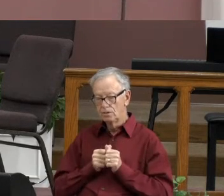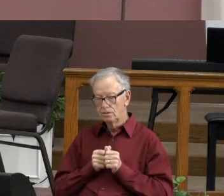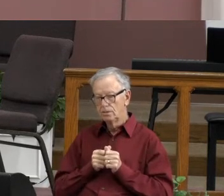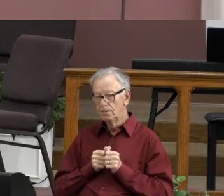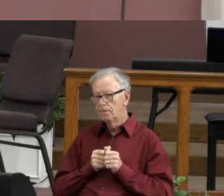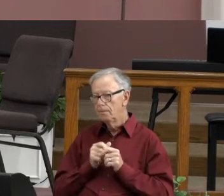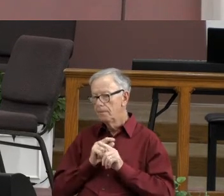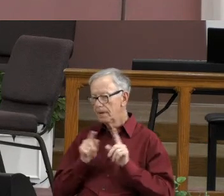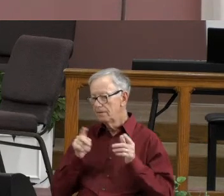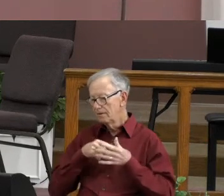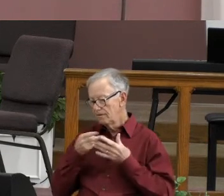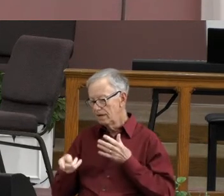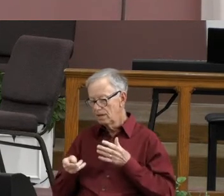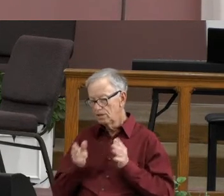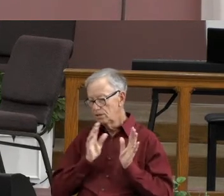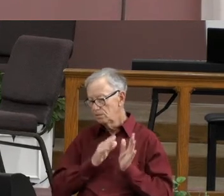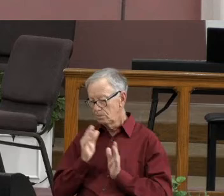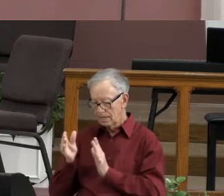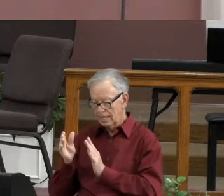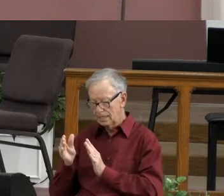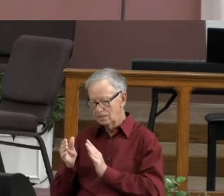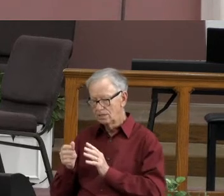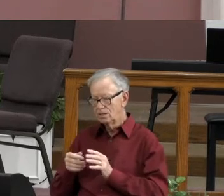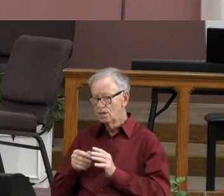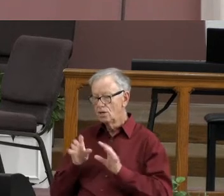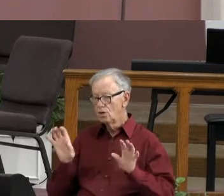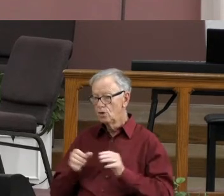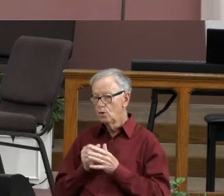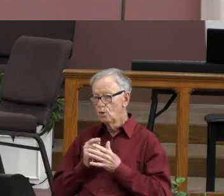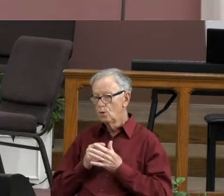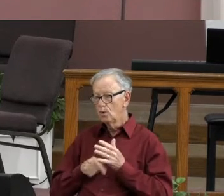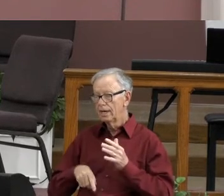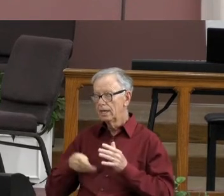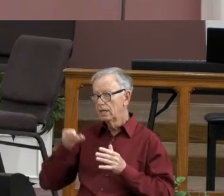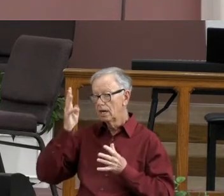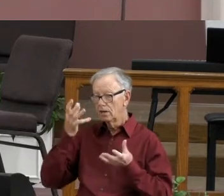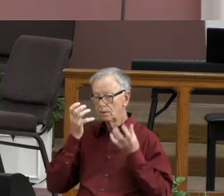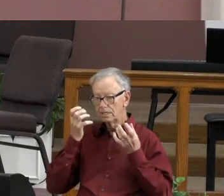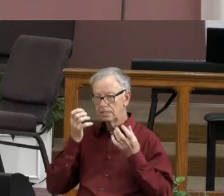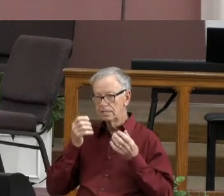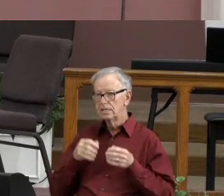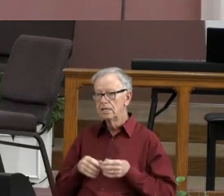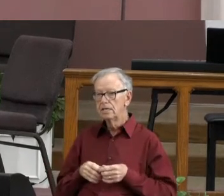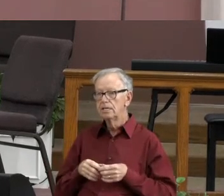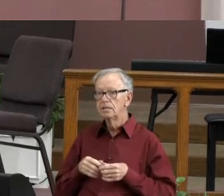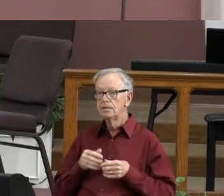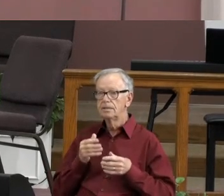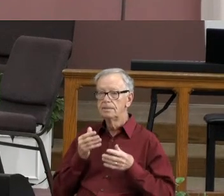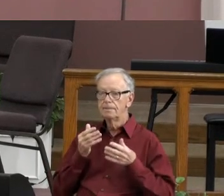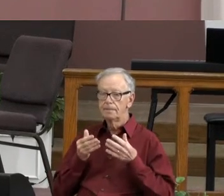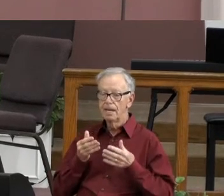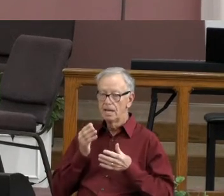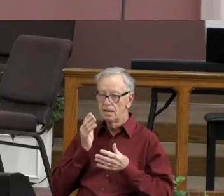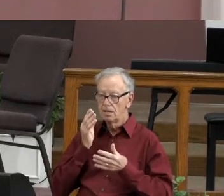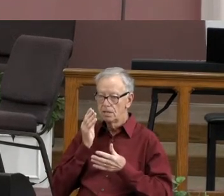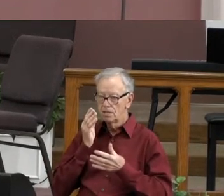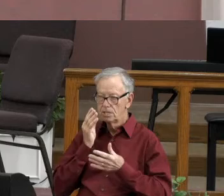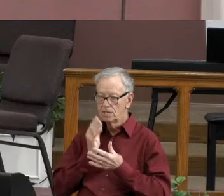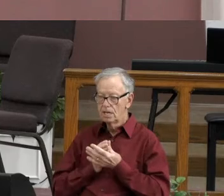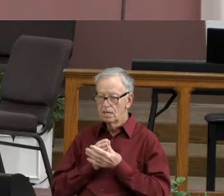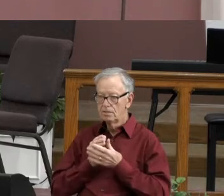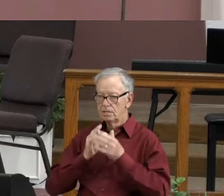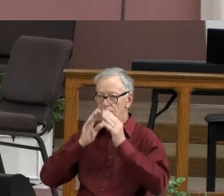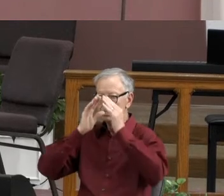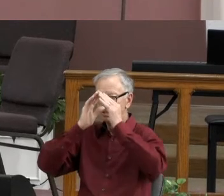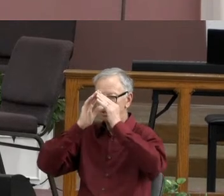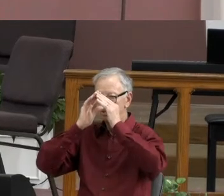But if we fail to purpose to do what God desires, He's likely to intervene and bring the walls down.